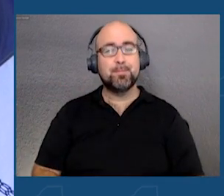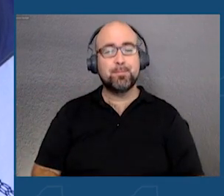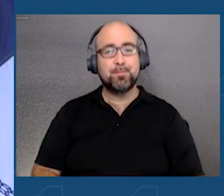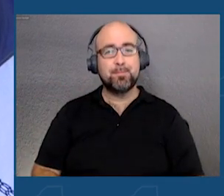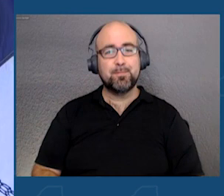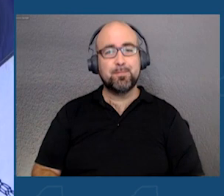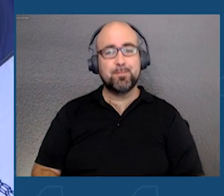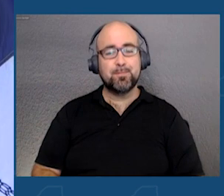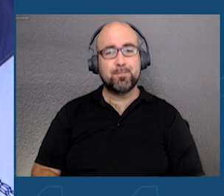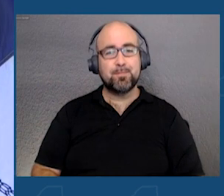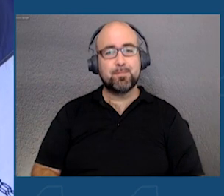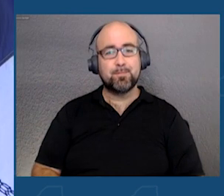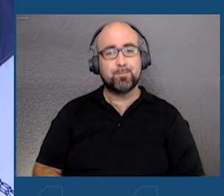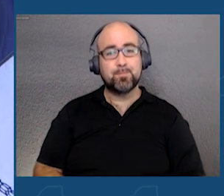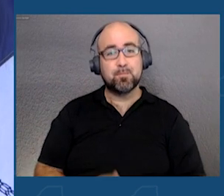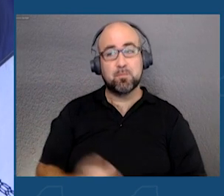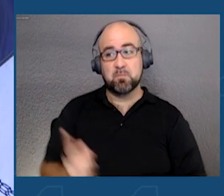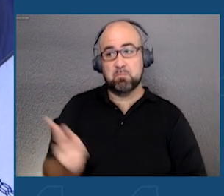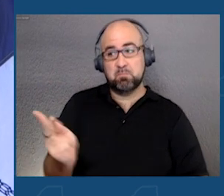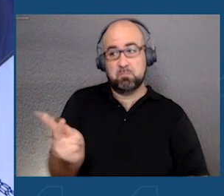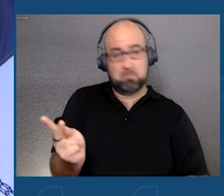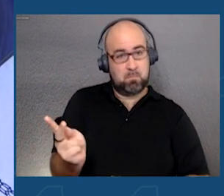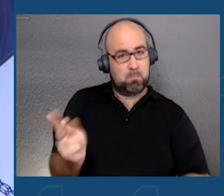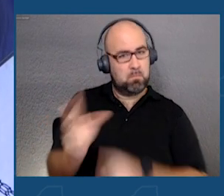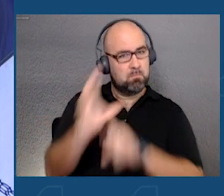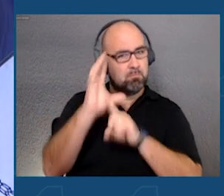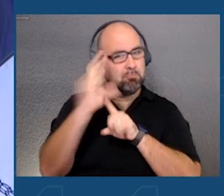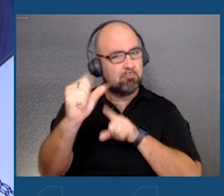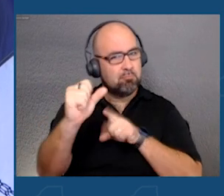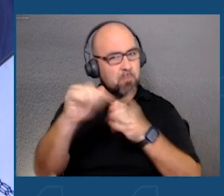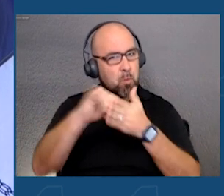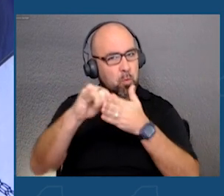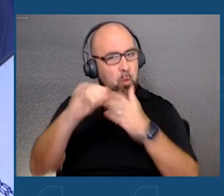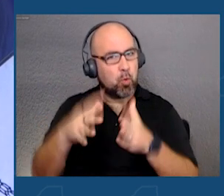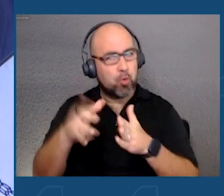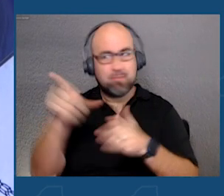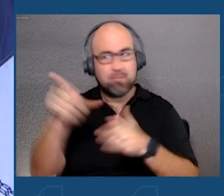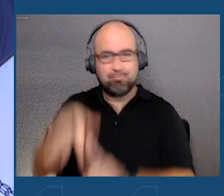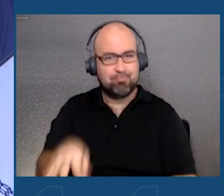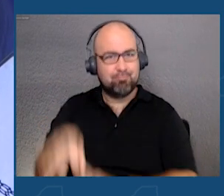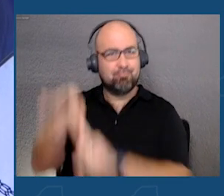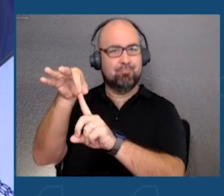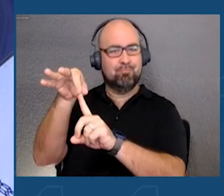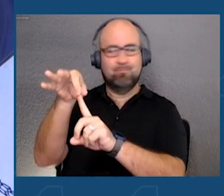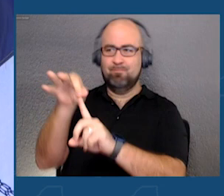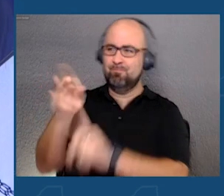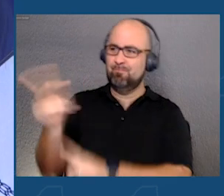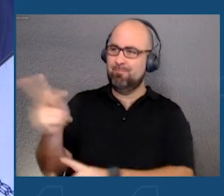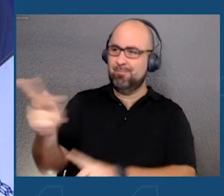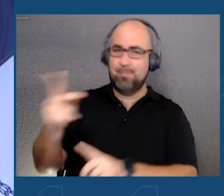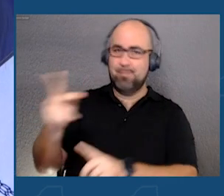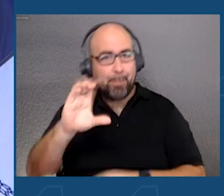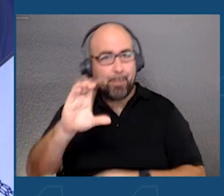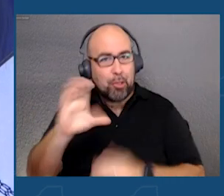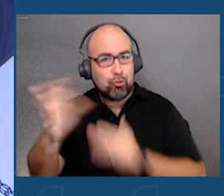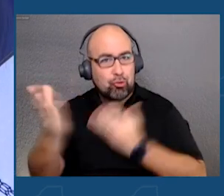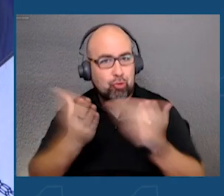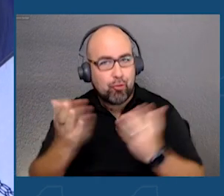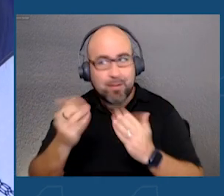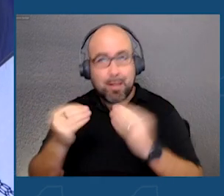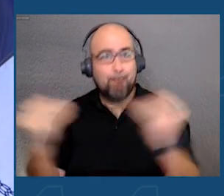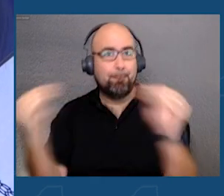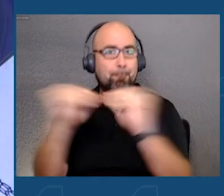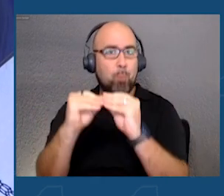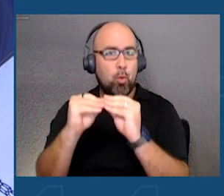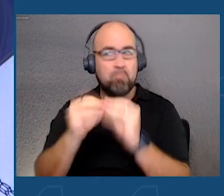They are two remarkable New Yorkers who have distinguished themselves in public service and beyond. Together, they spearheaded a